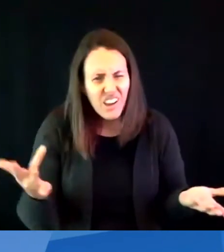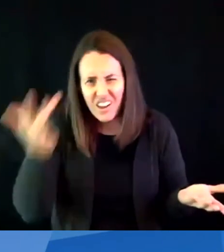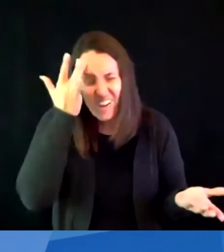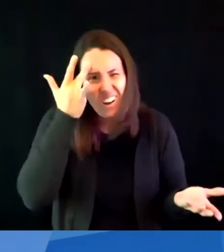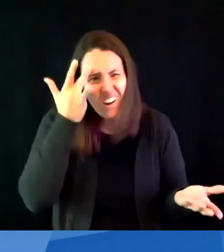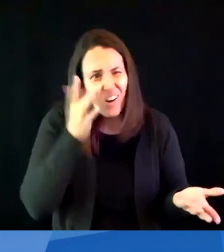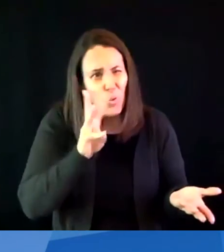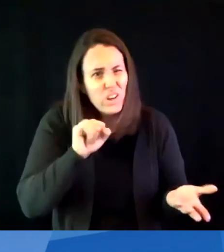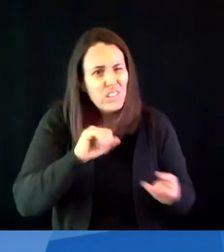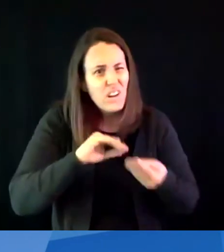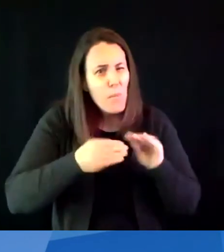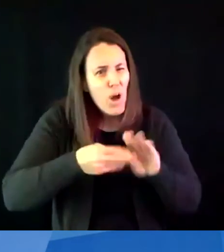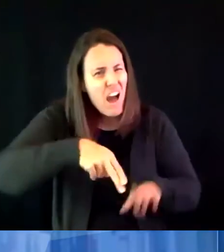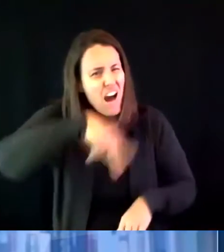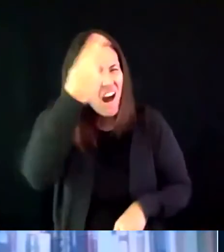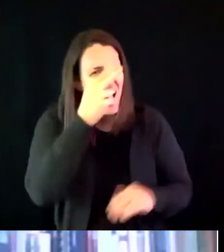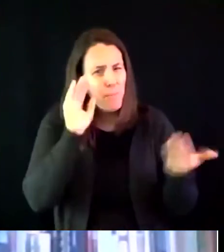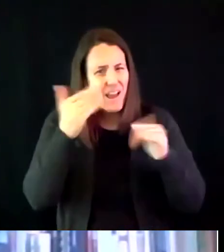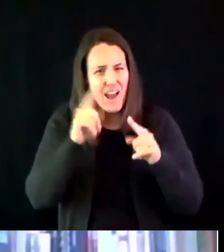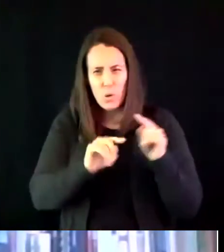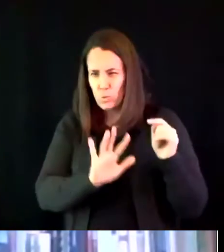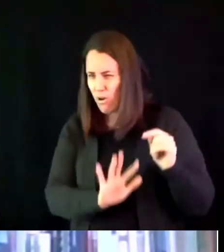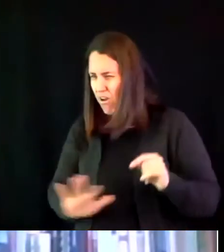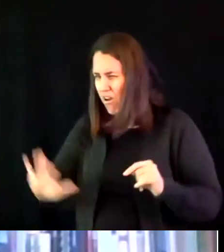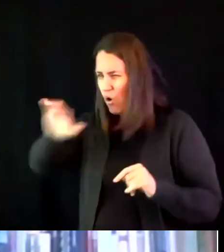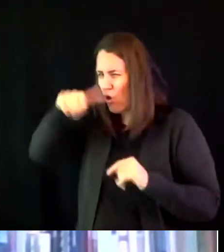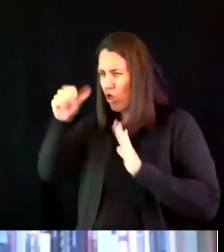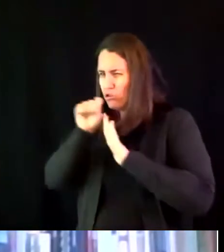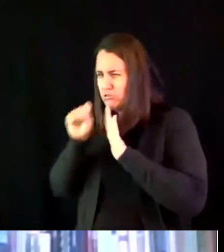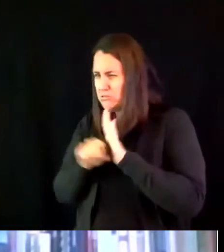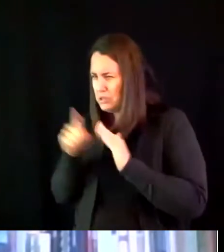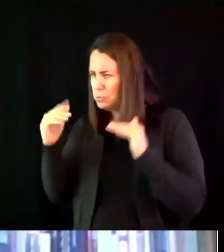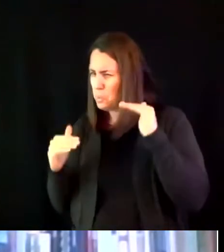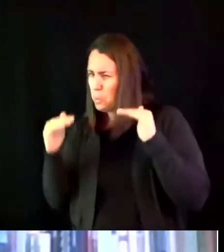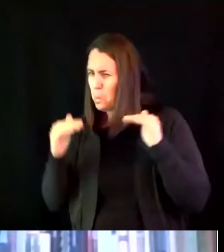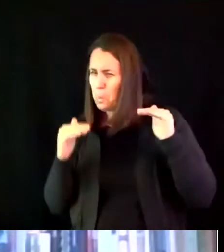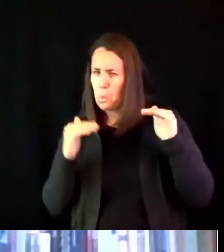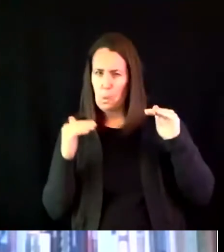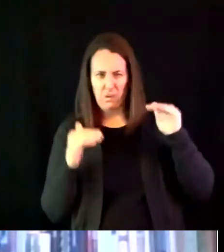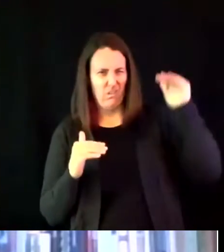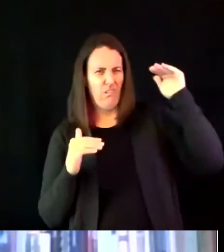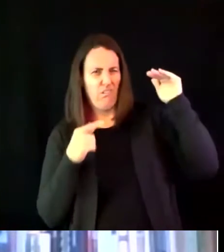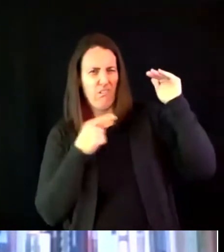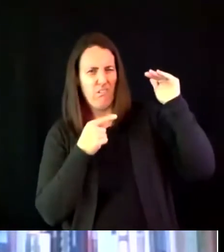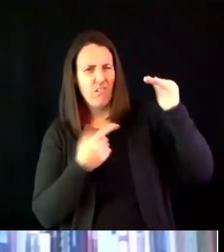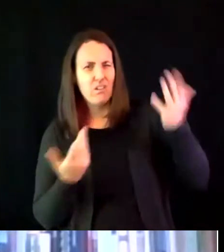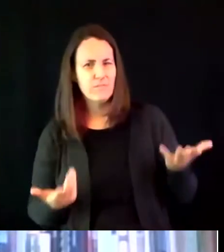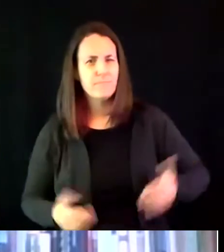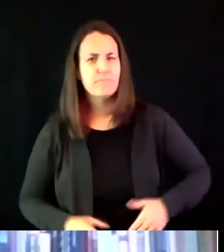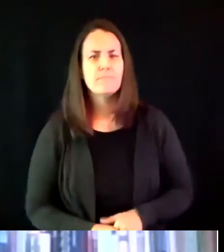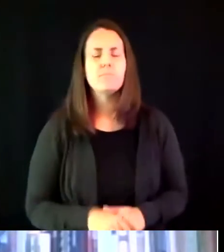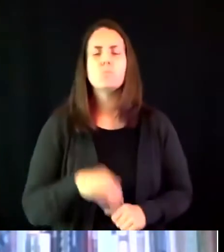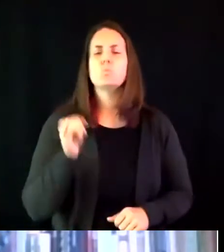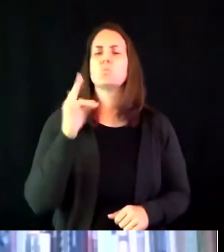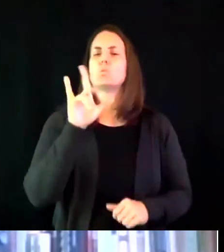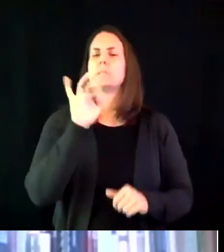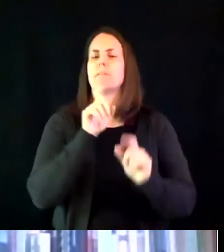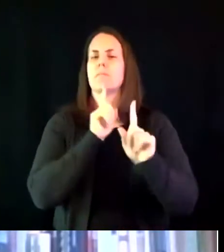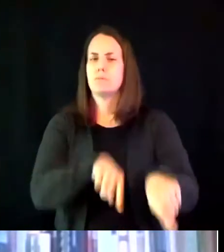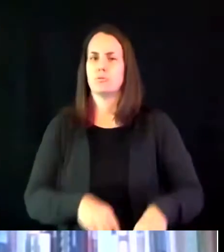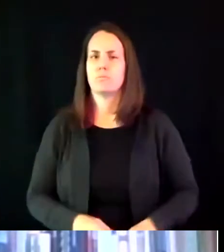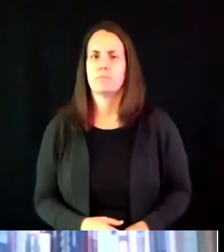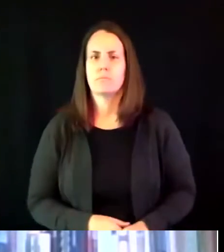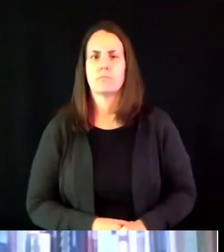Well, I think if you compare us to other states, much of this roots back to how we opened